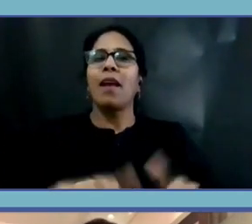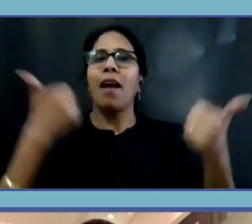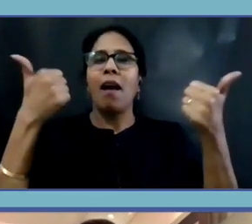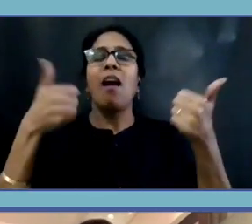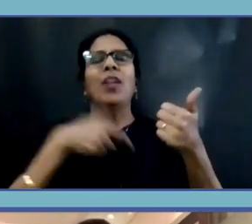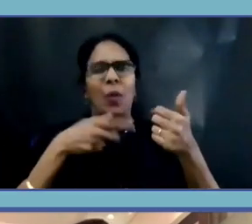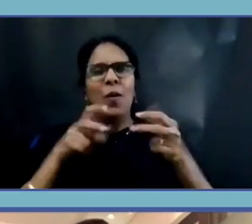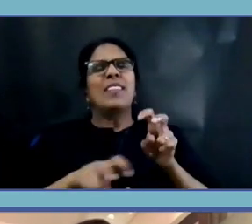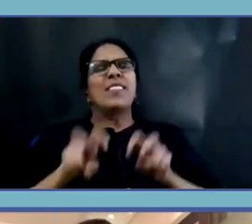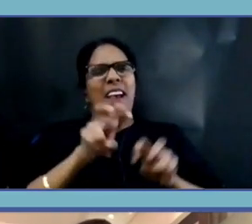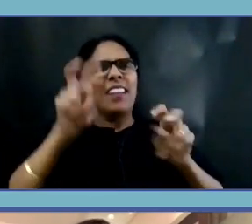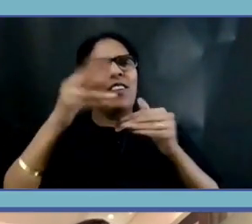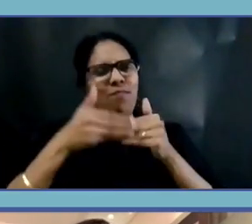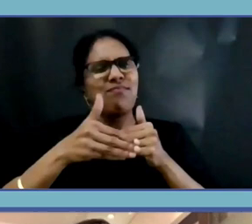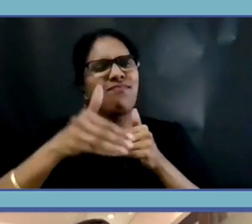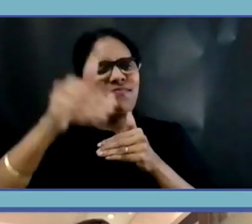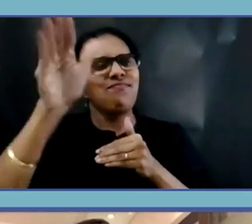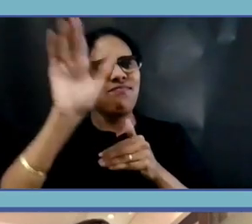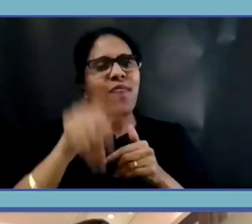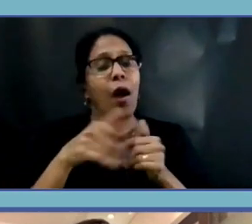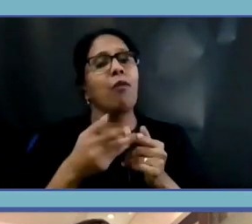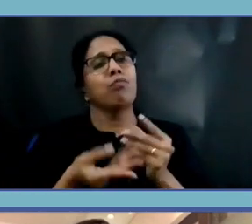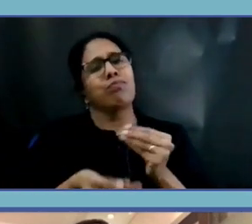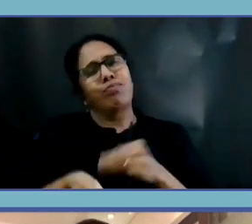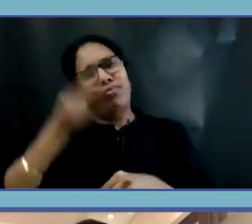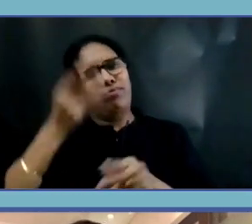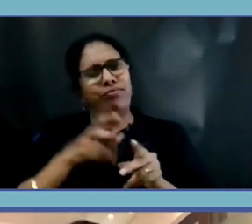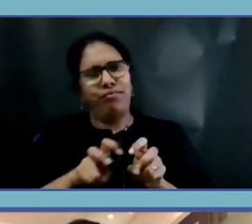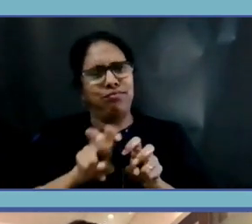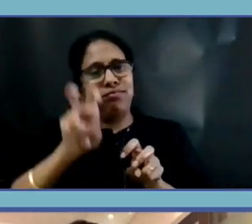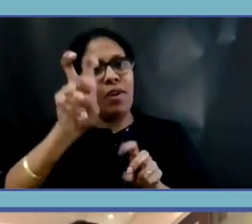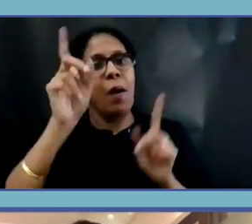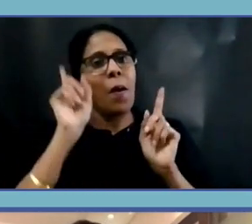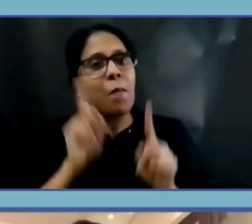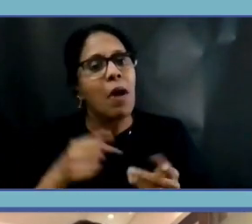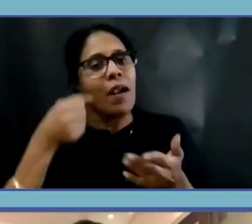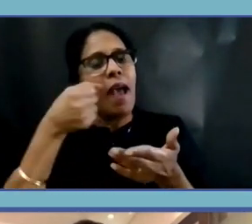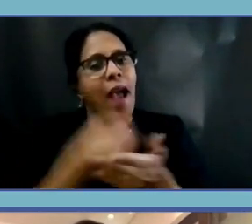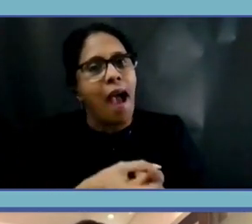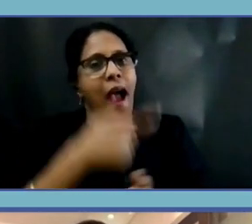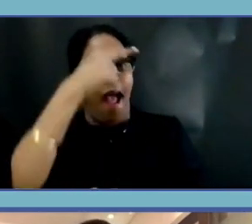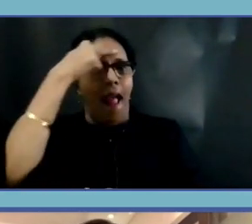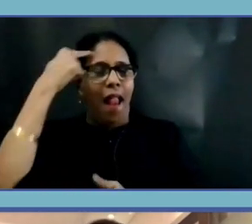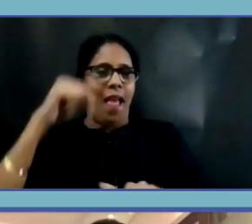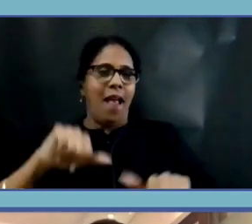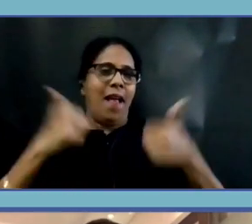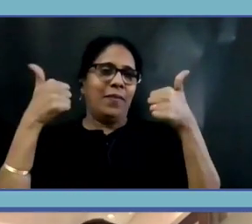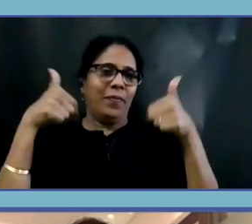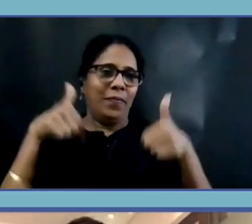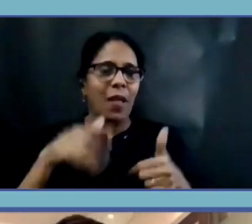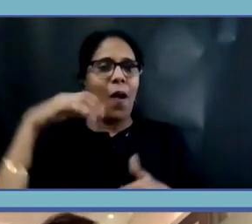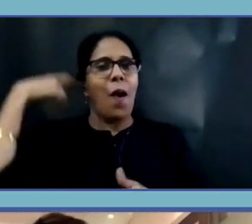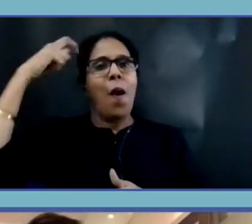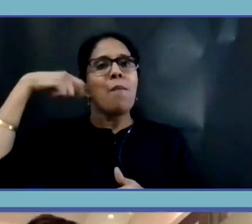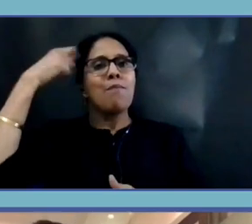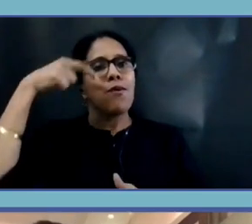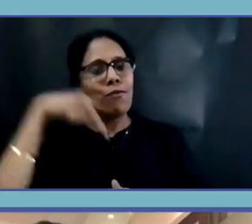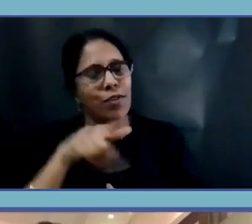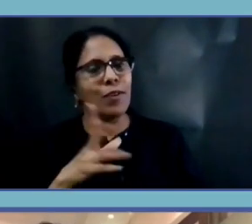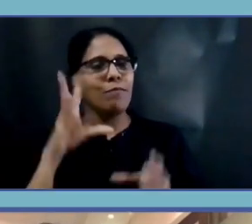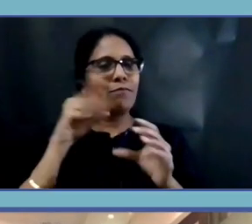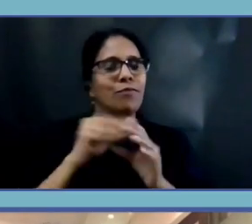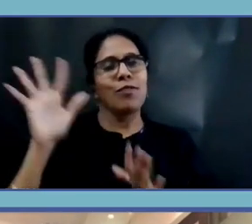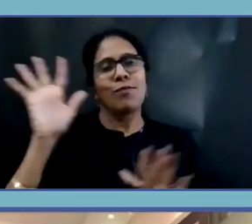And I feel that, you know, it's all because of destiny that I got into movies. And now I'm enjoying my